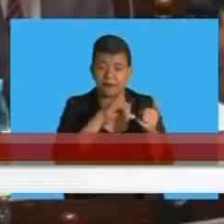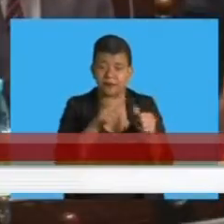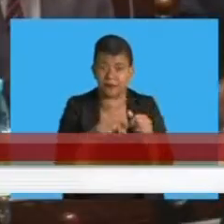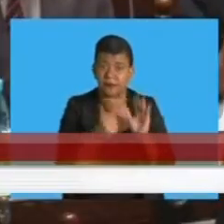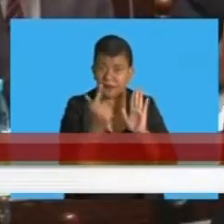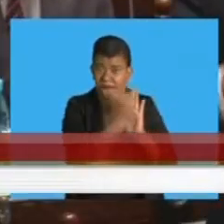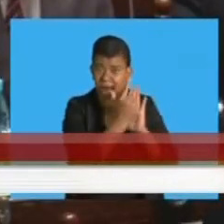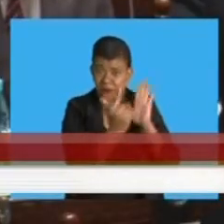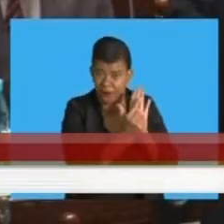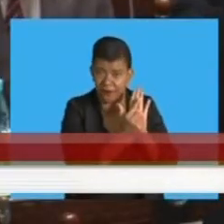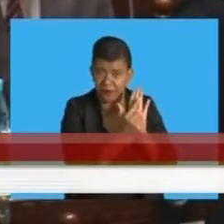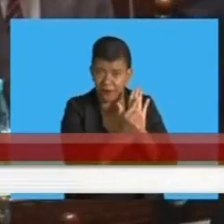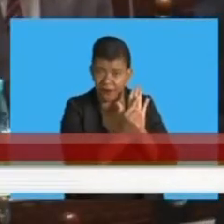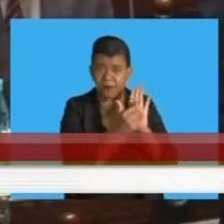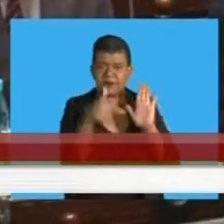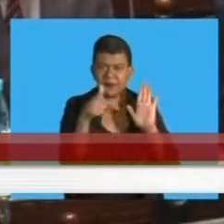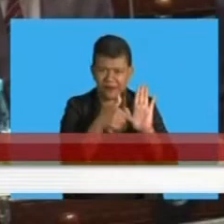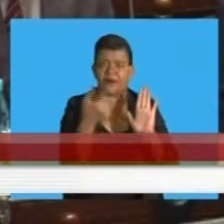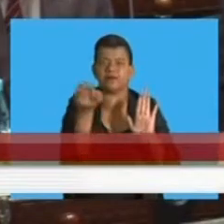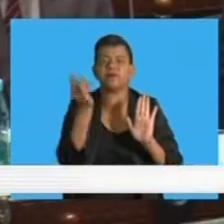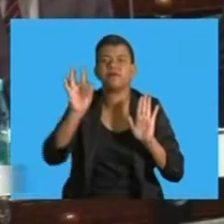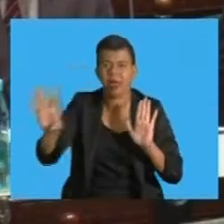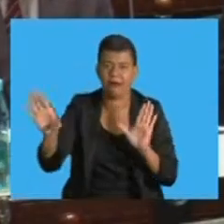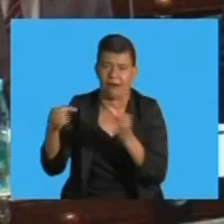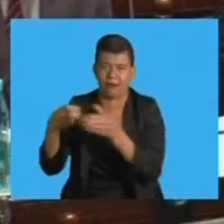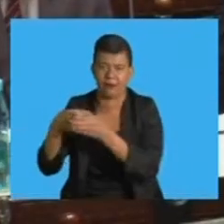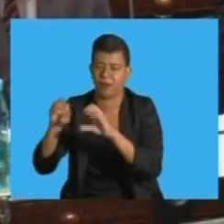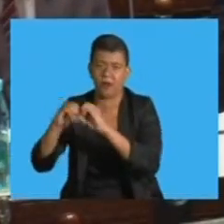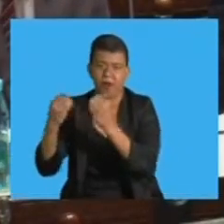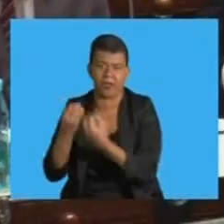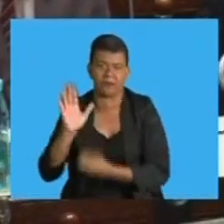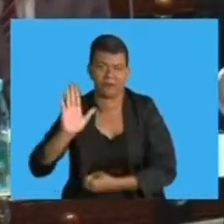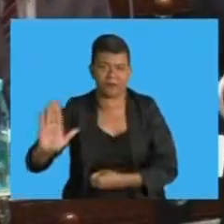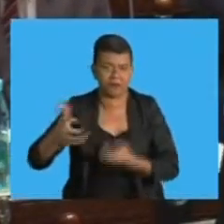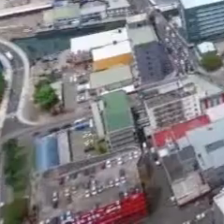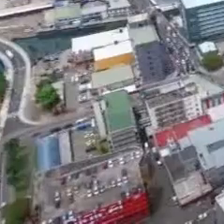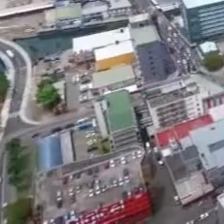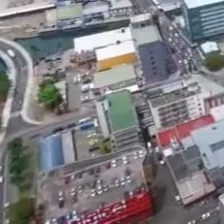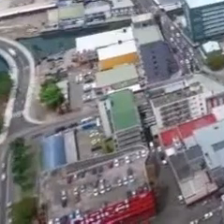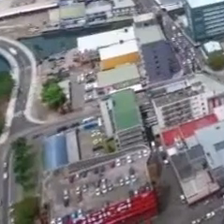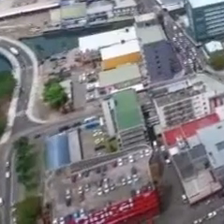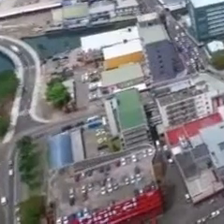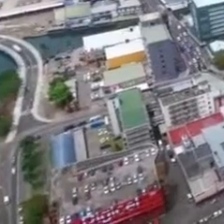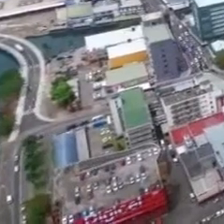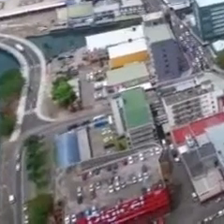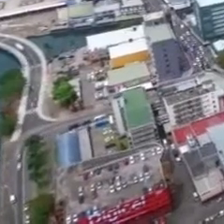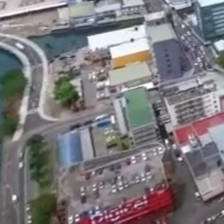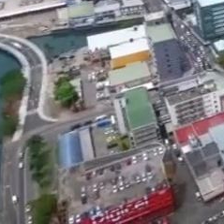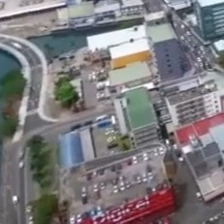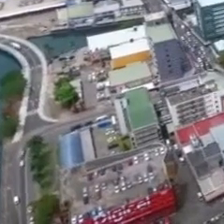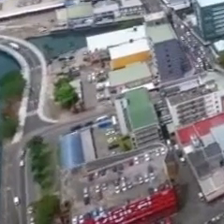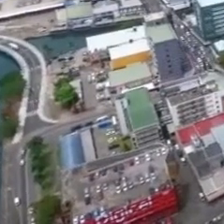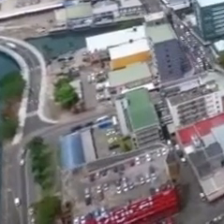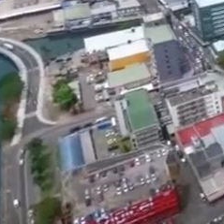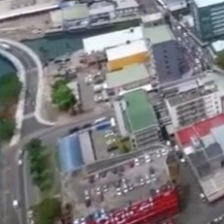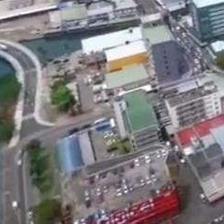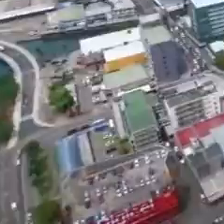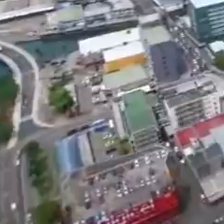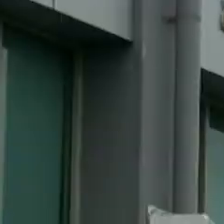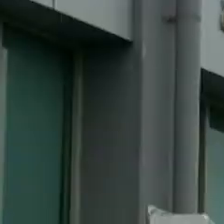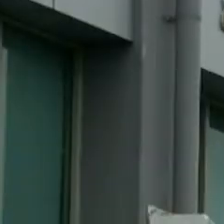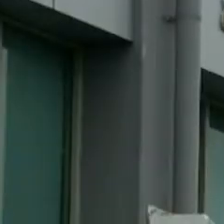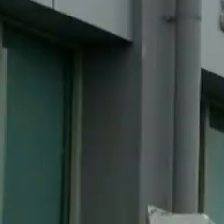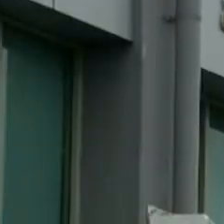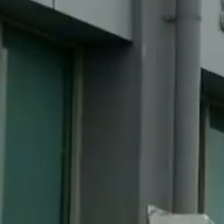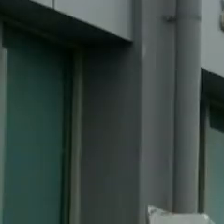Prasad comes and says, I've heard this, somebody told me this, about individual taxpayers. I love him to tell us which staff